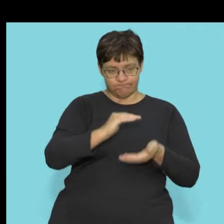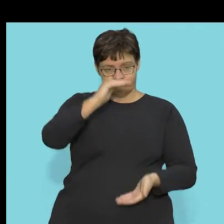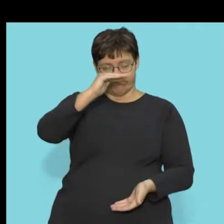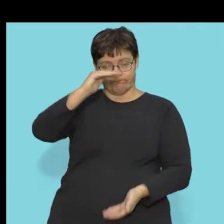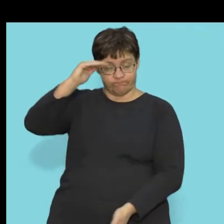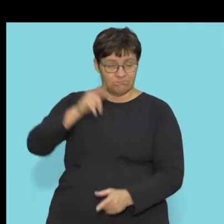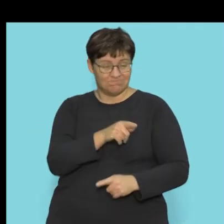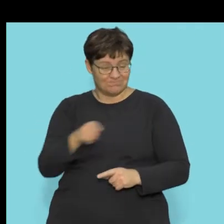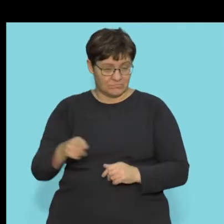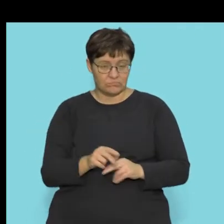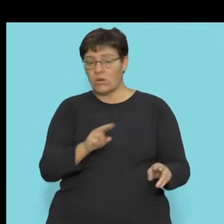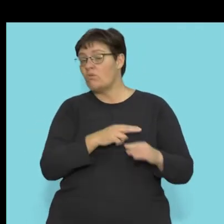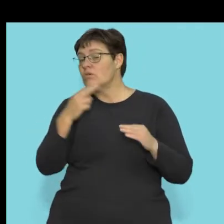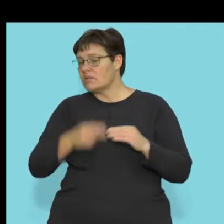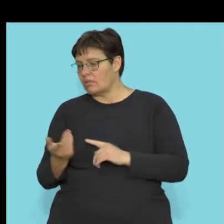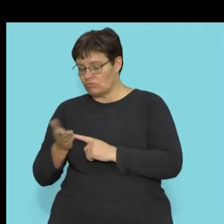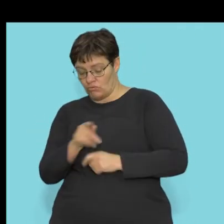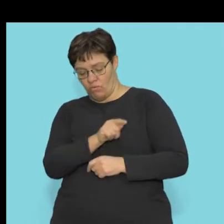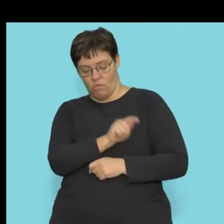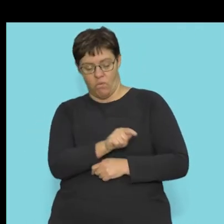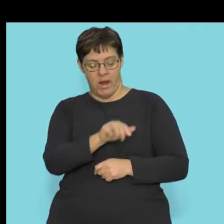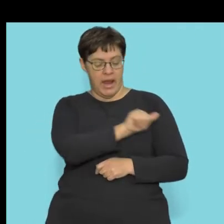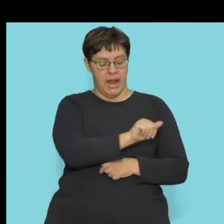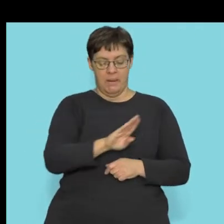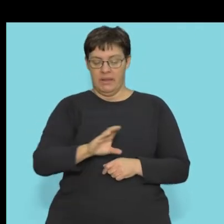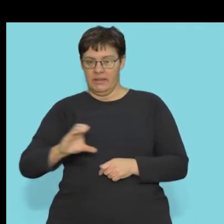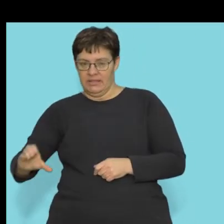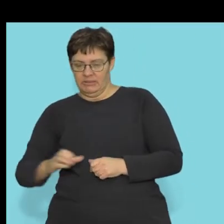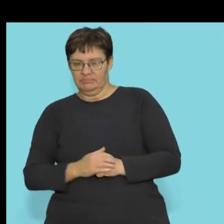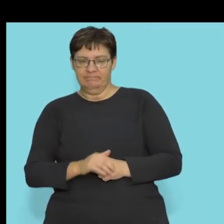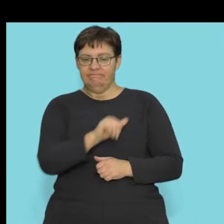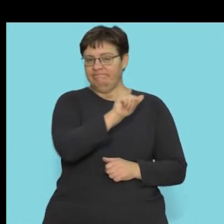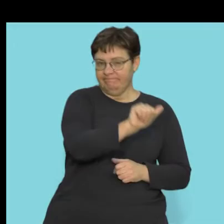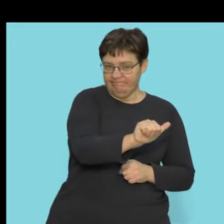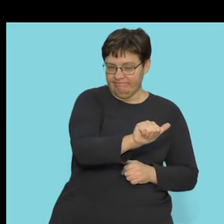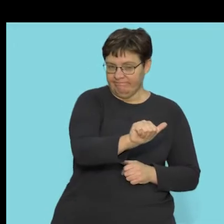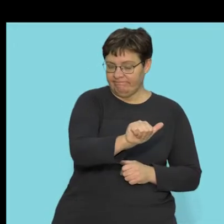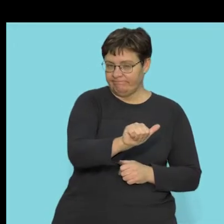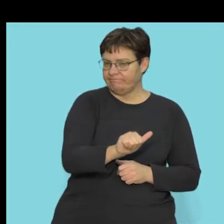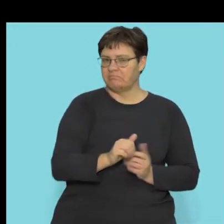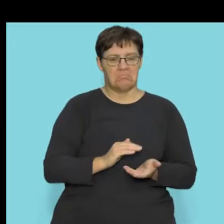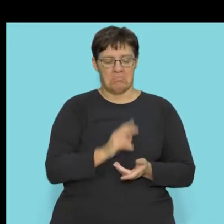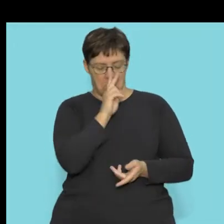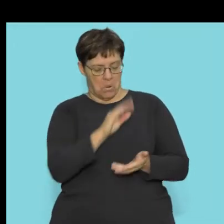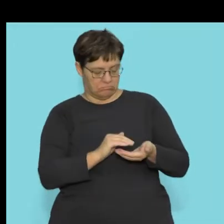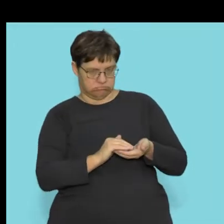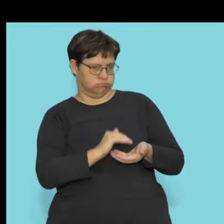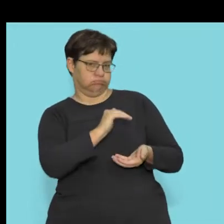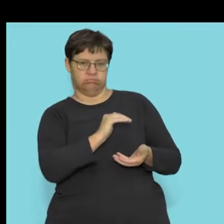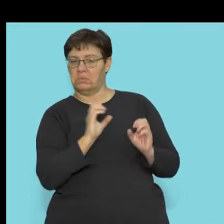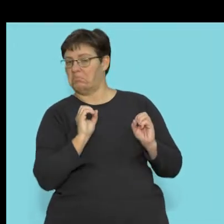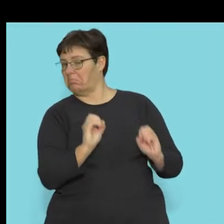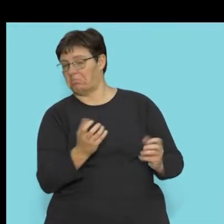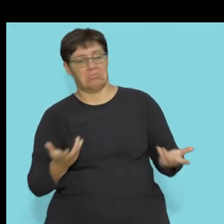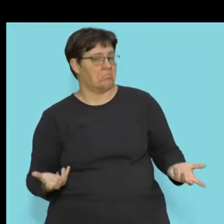rose. The results are shown below. Loaf A, as indicated here, doesn't look like it